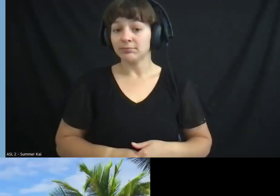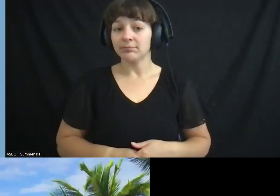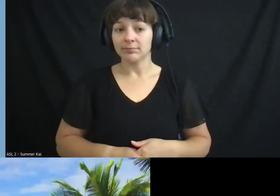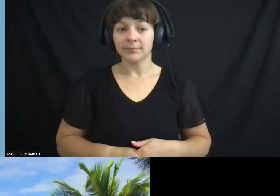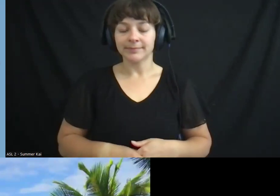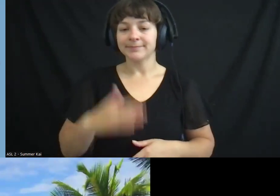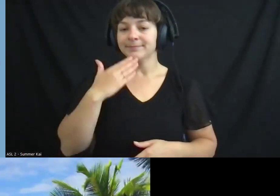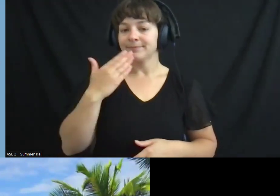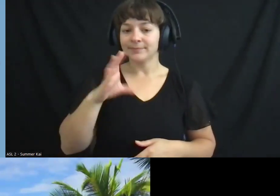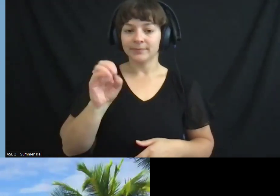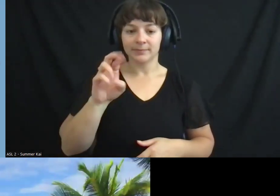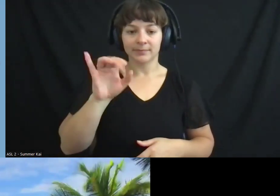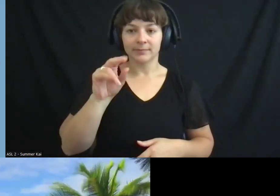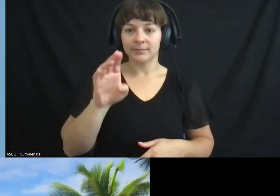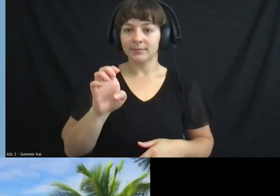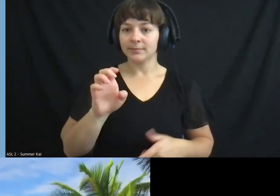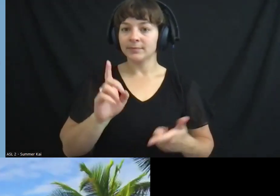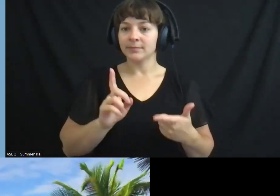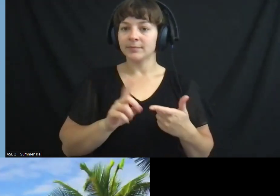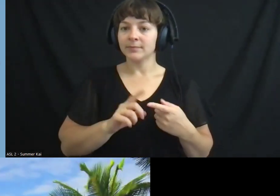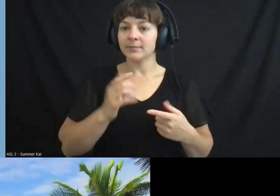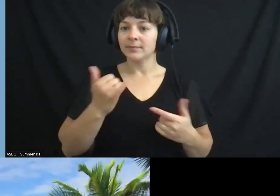Thank you, Corinne. Andrea?